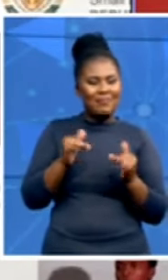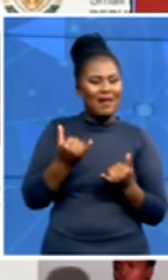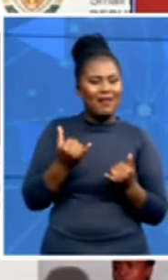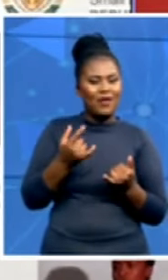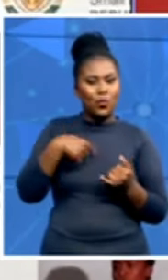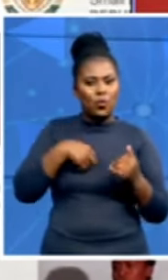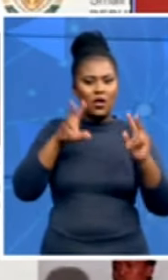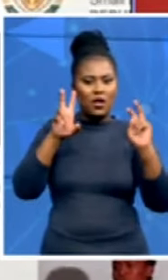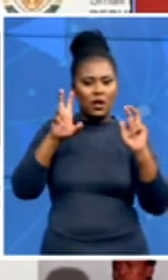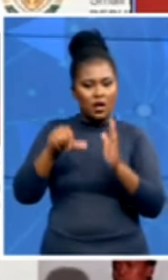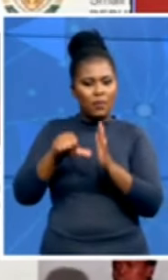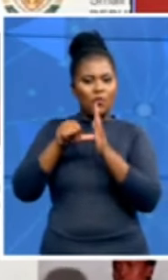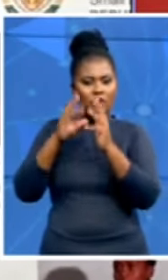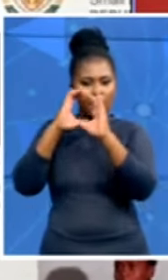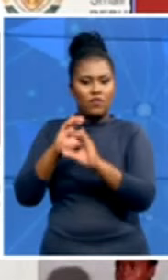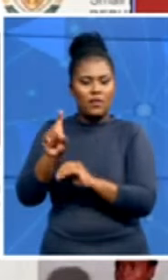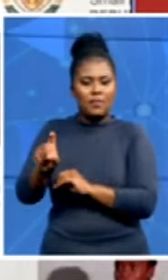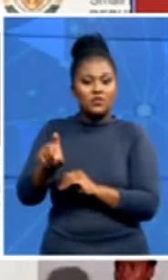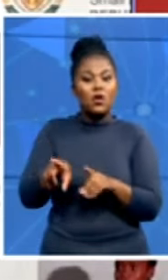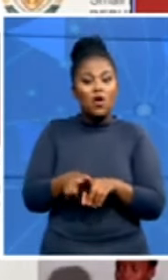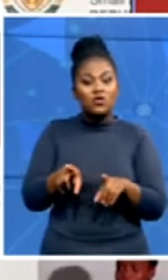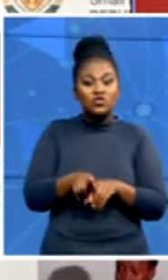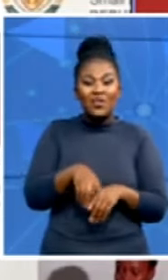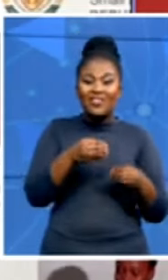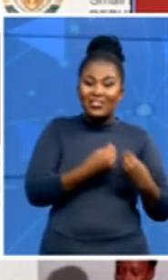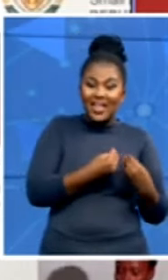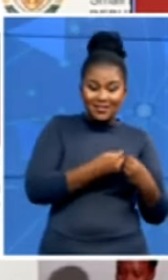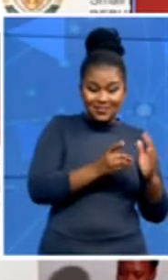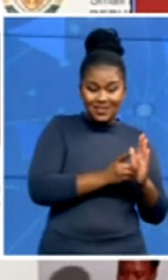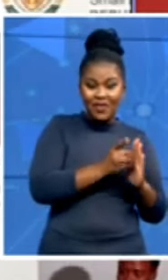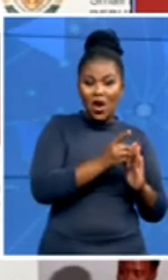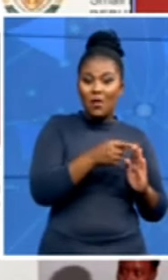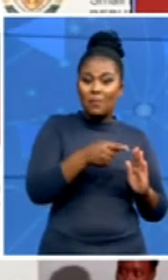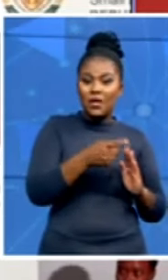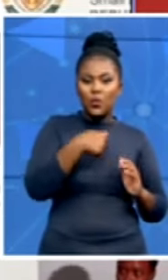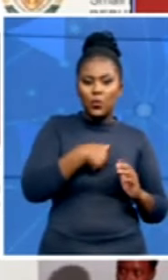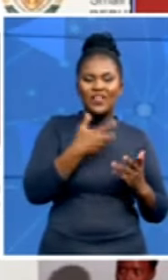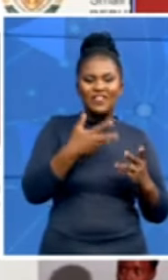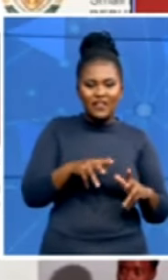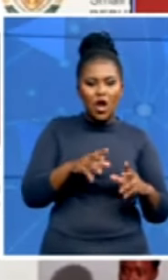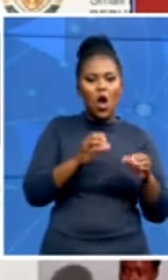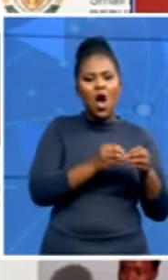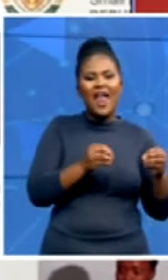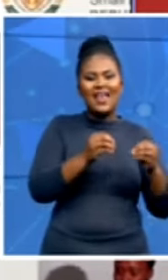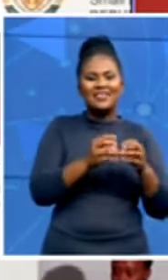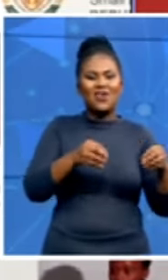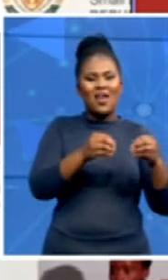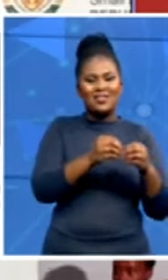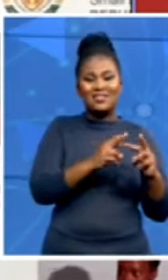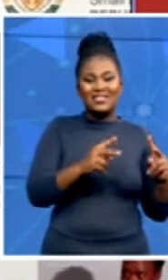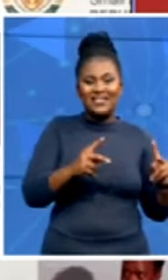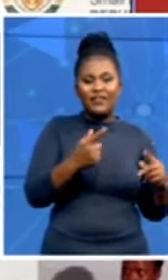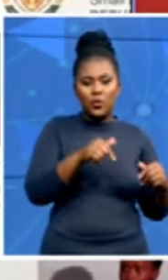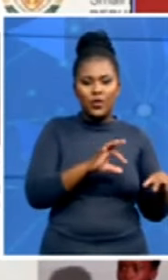that product development, as we spoke about the localization on manufacturing, the other things are what are really going to help